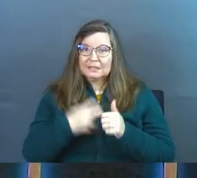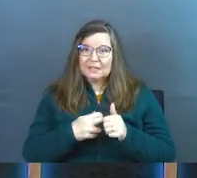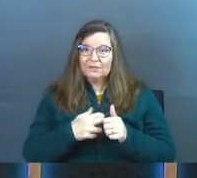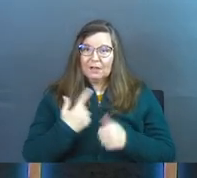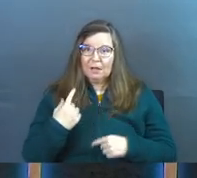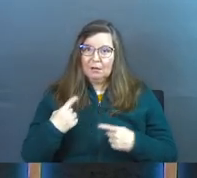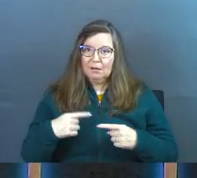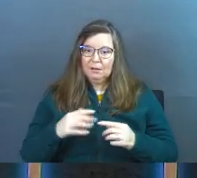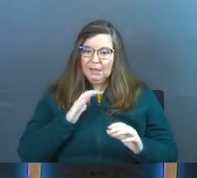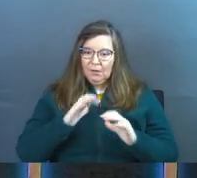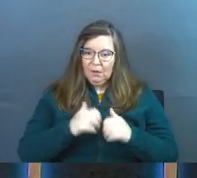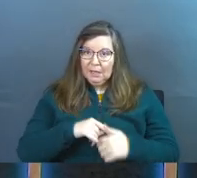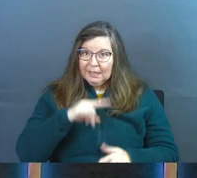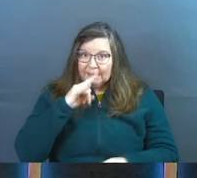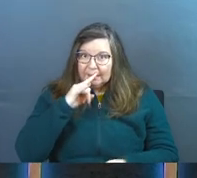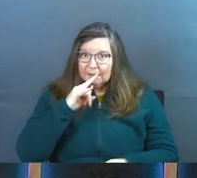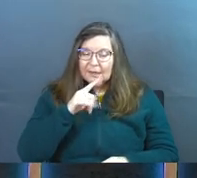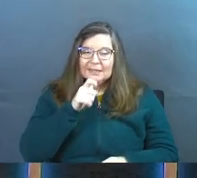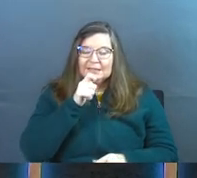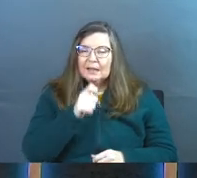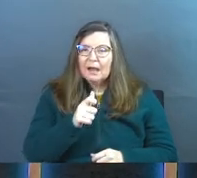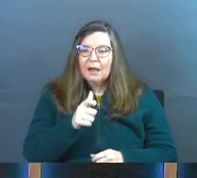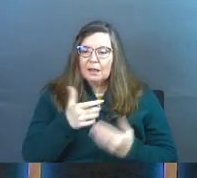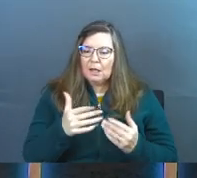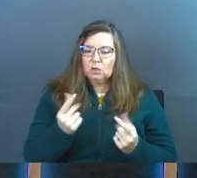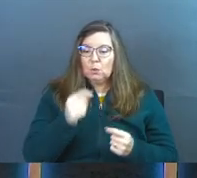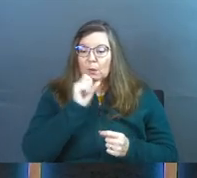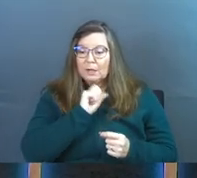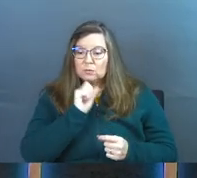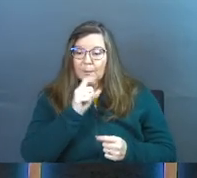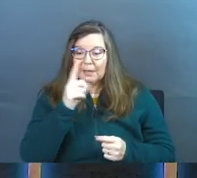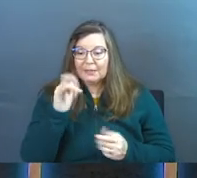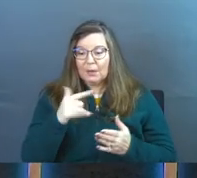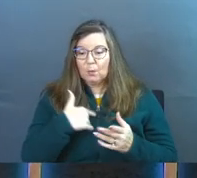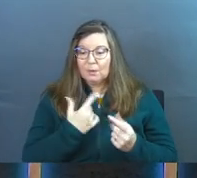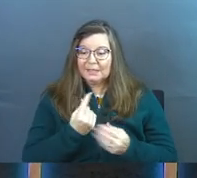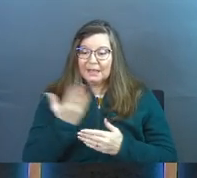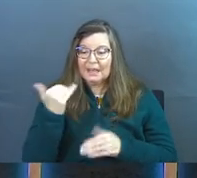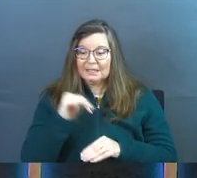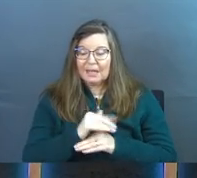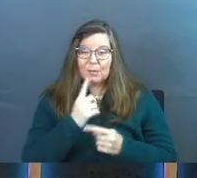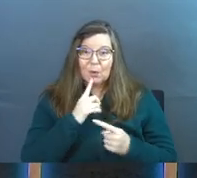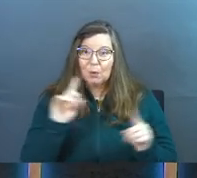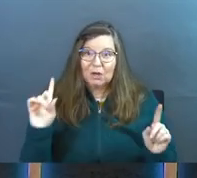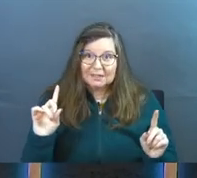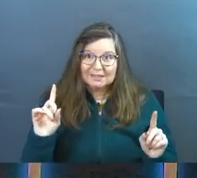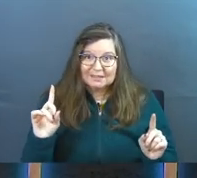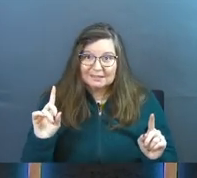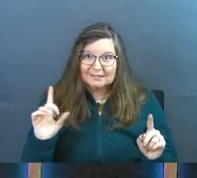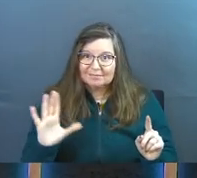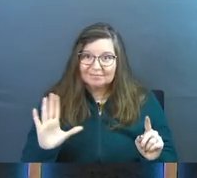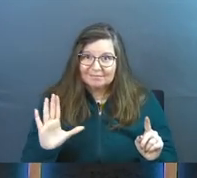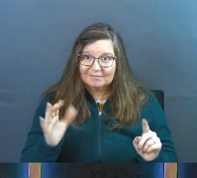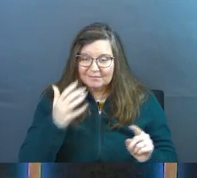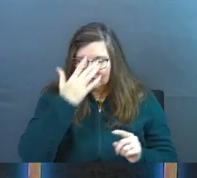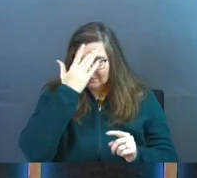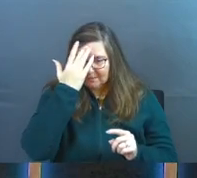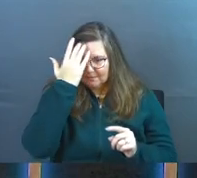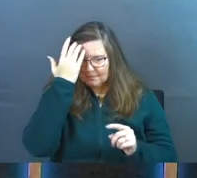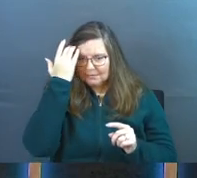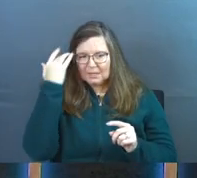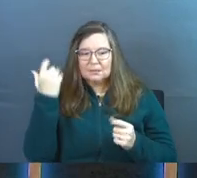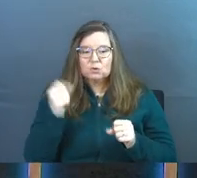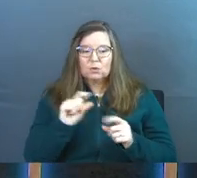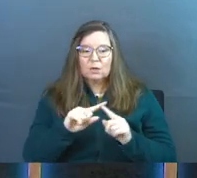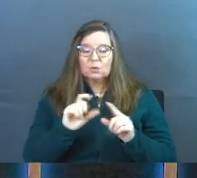difficult conversation with your kid, and it's not, let's do an ice cream cone because that's what we did last time and it worked. Some of you are